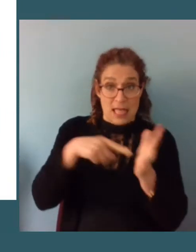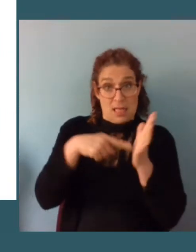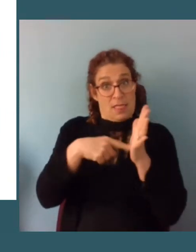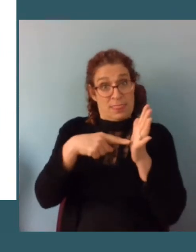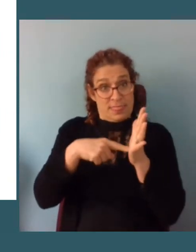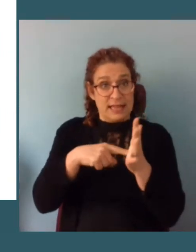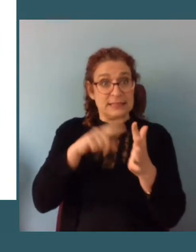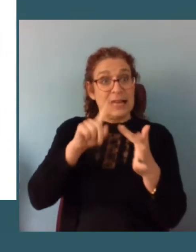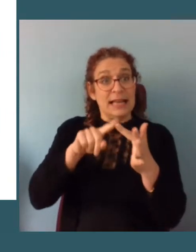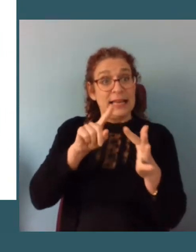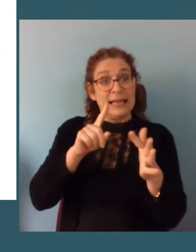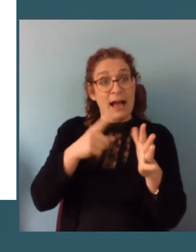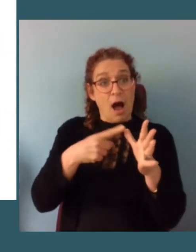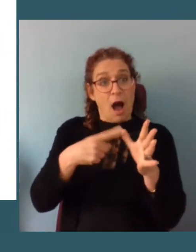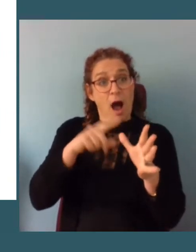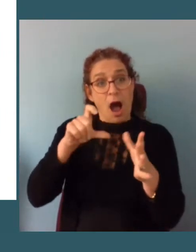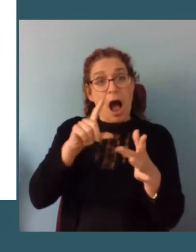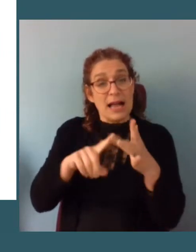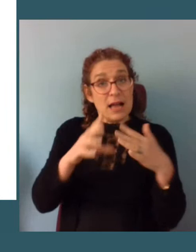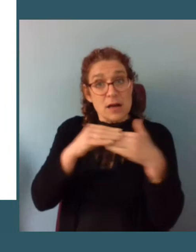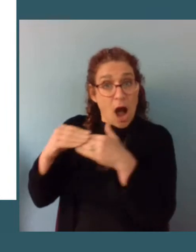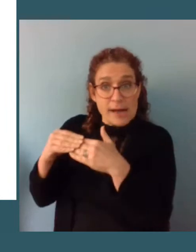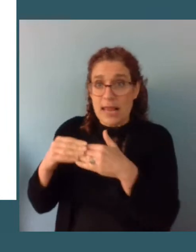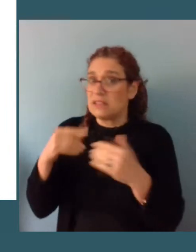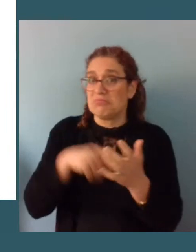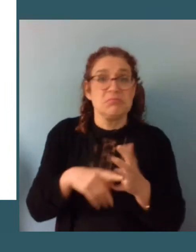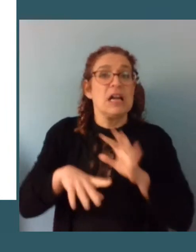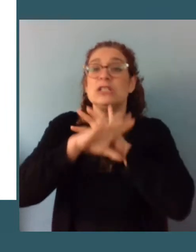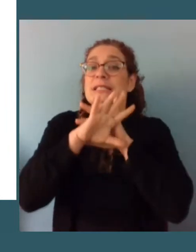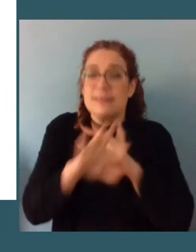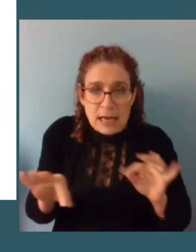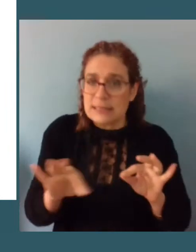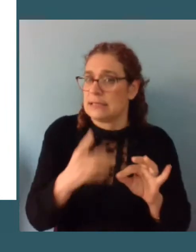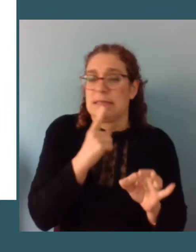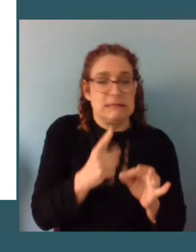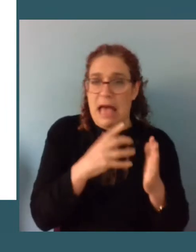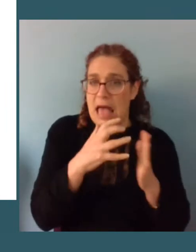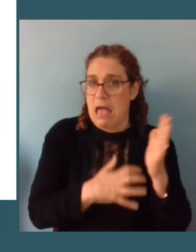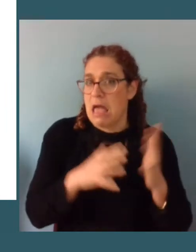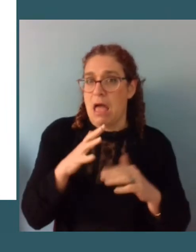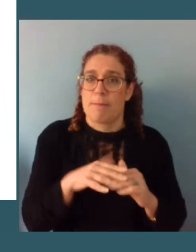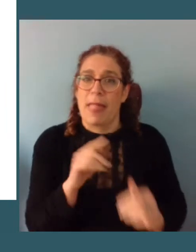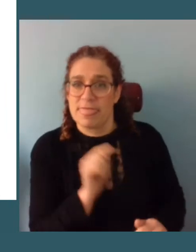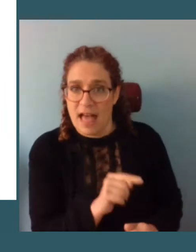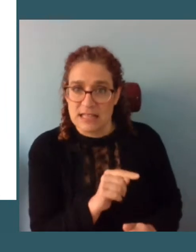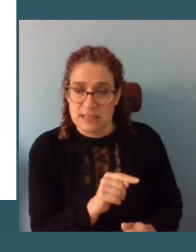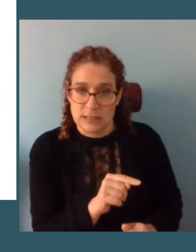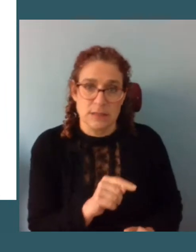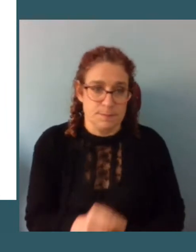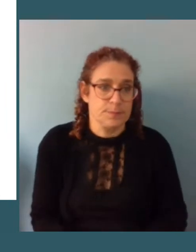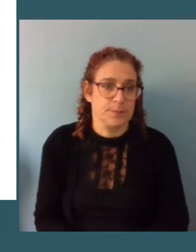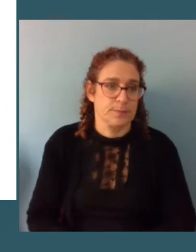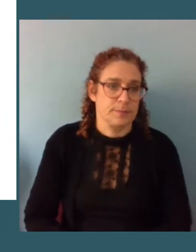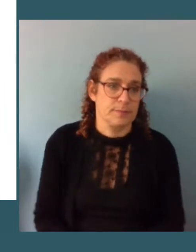AllergyUK guidelines to prevent food allergy, there was no recommendations for or against it.